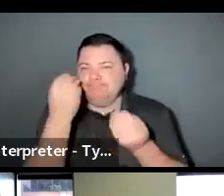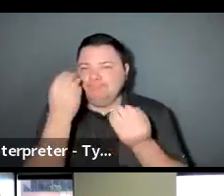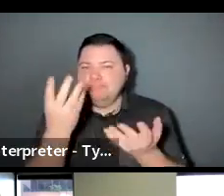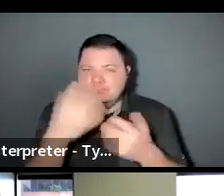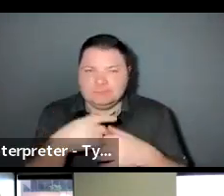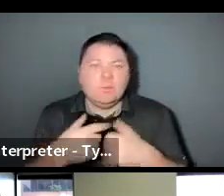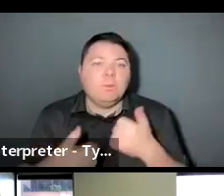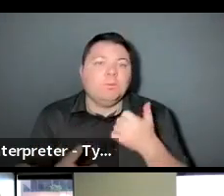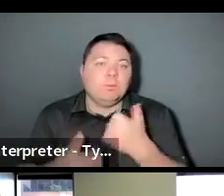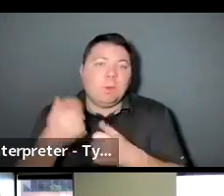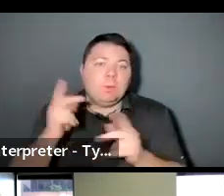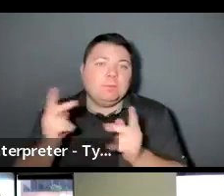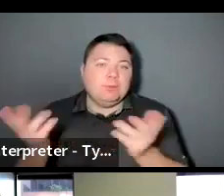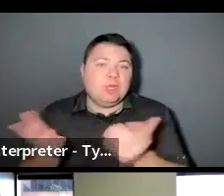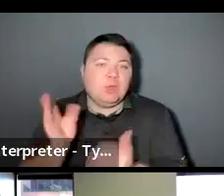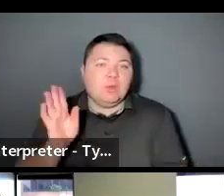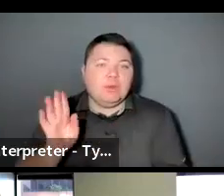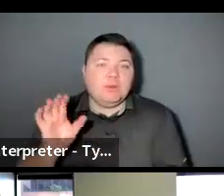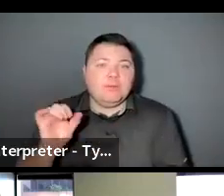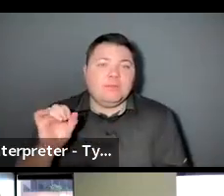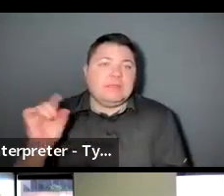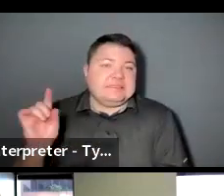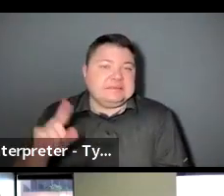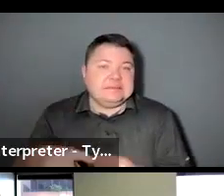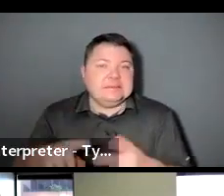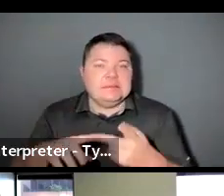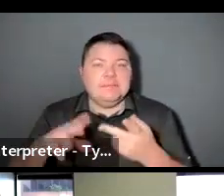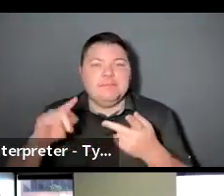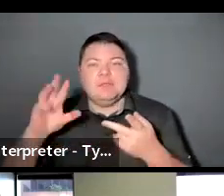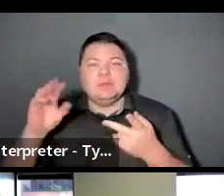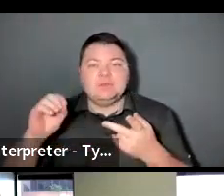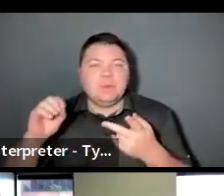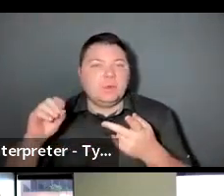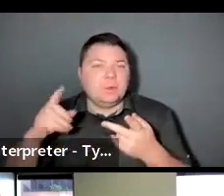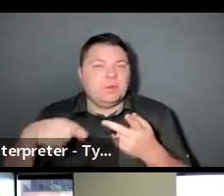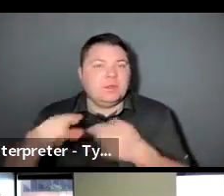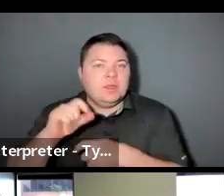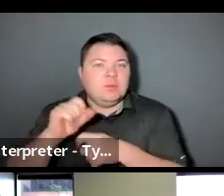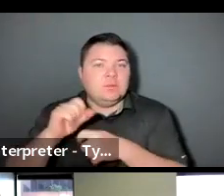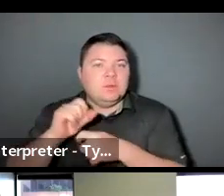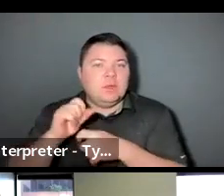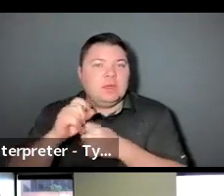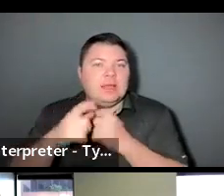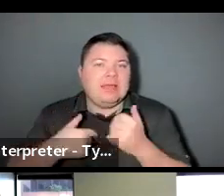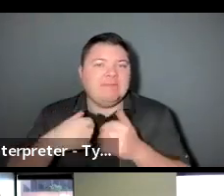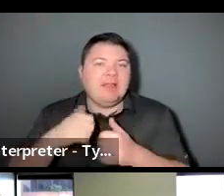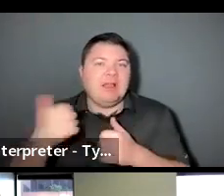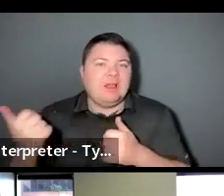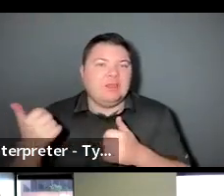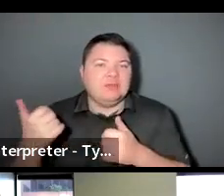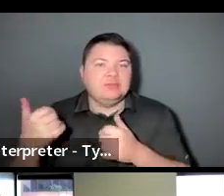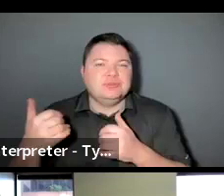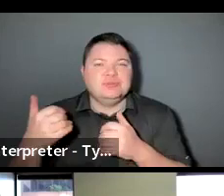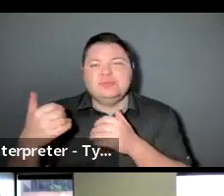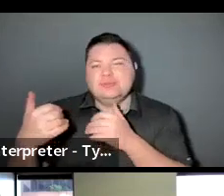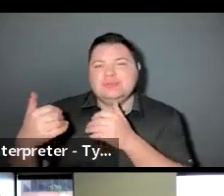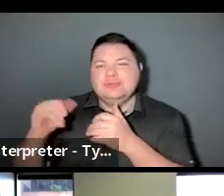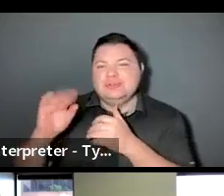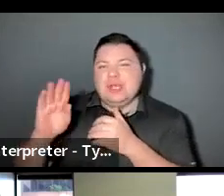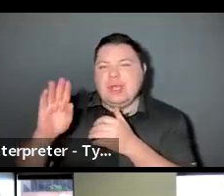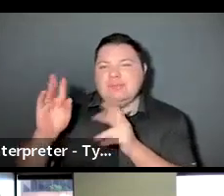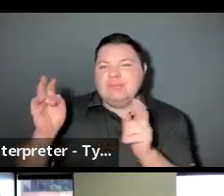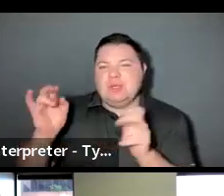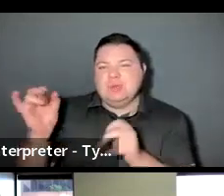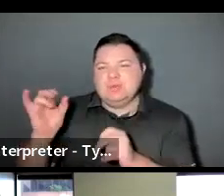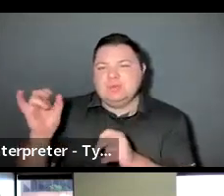folks here at Bi-State at Metro that are working on this project all have other job titles. And when we